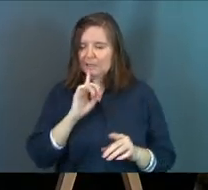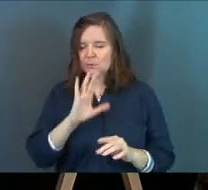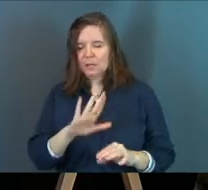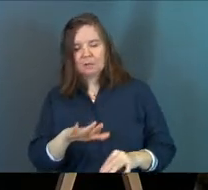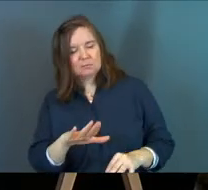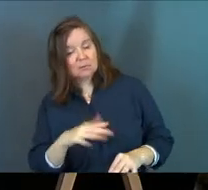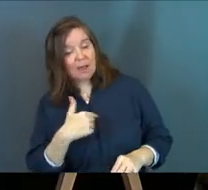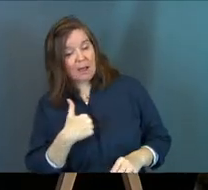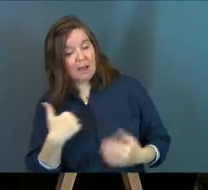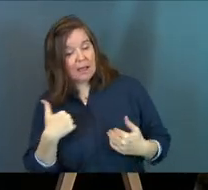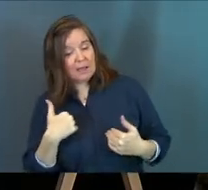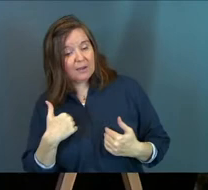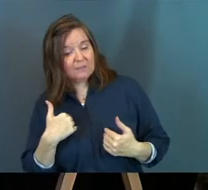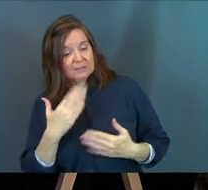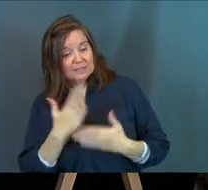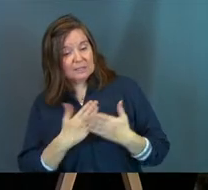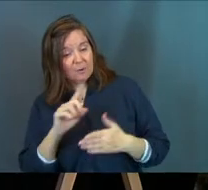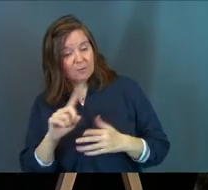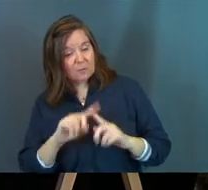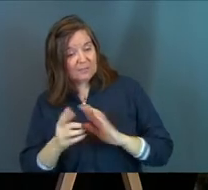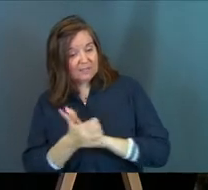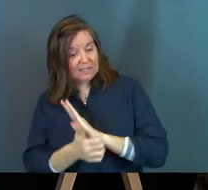like, I have some of those gifts.